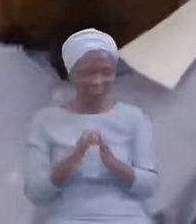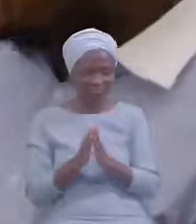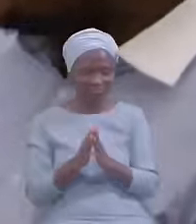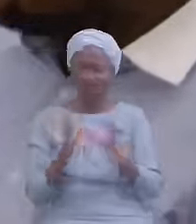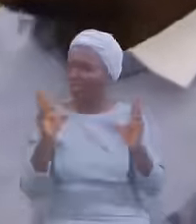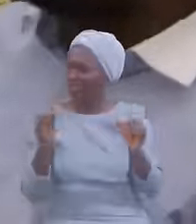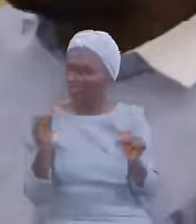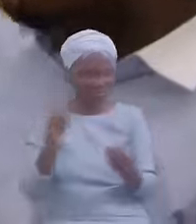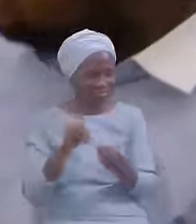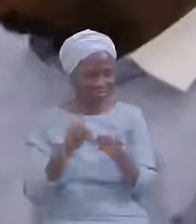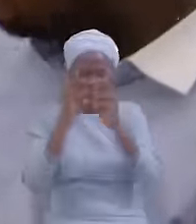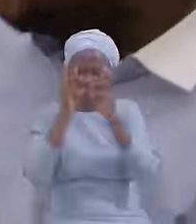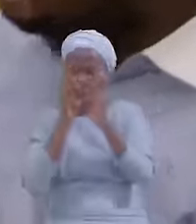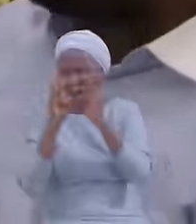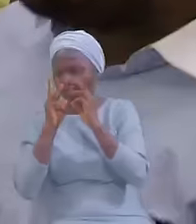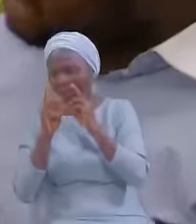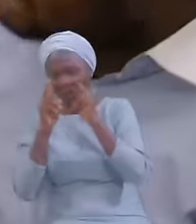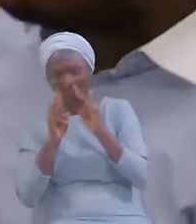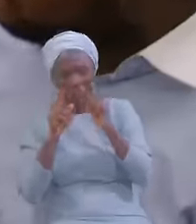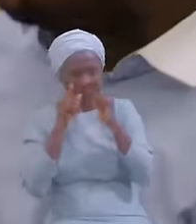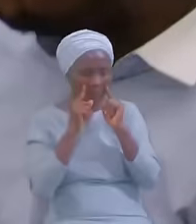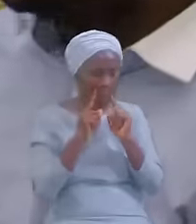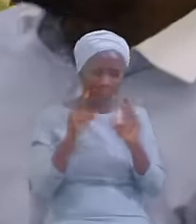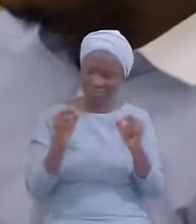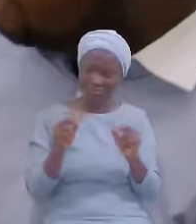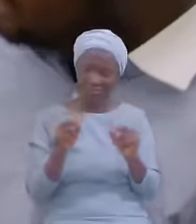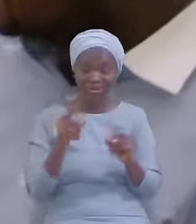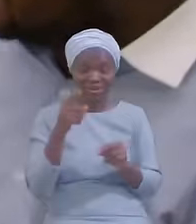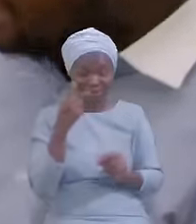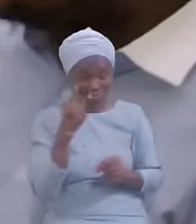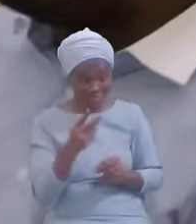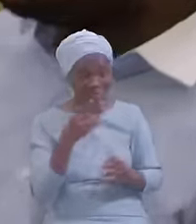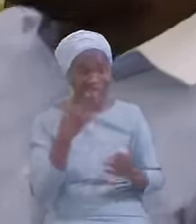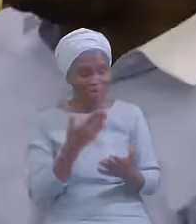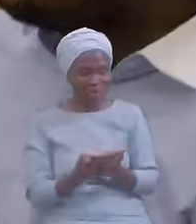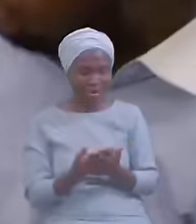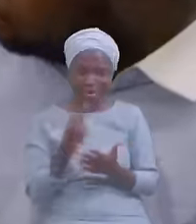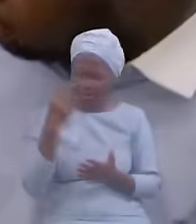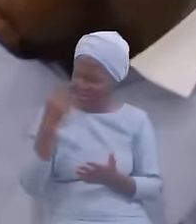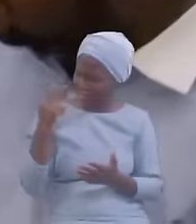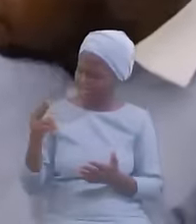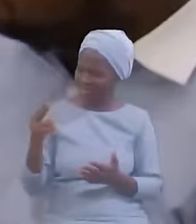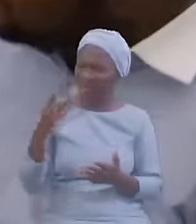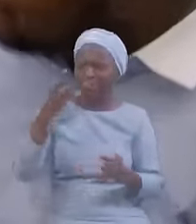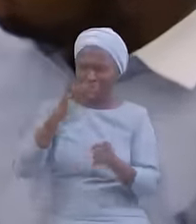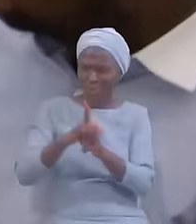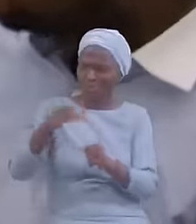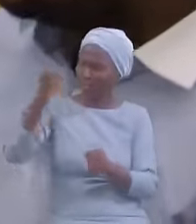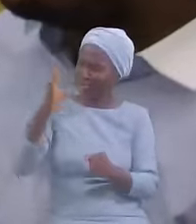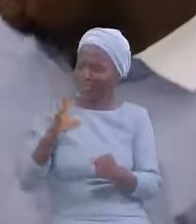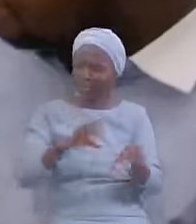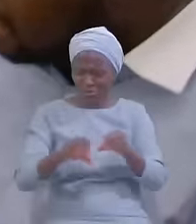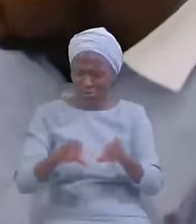No more weeping. See well. See the promises performed in your